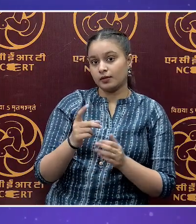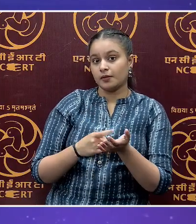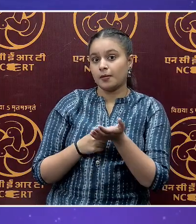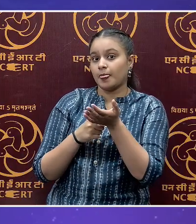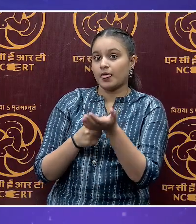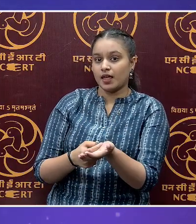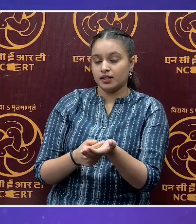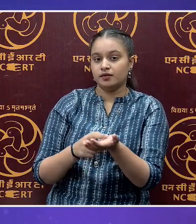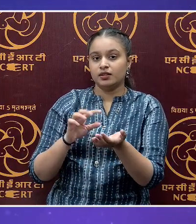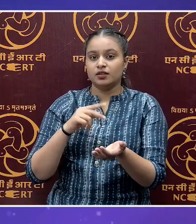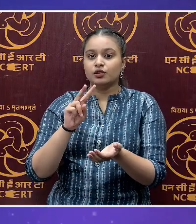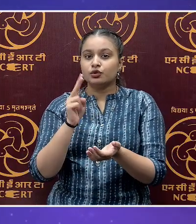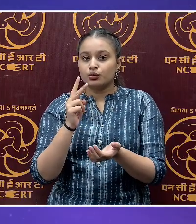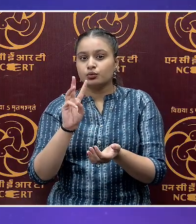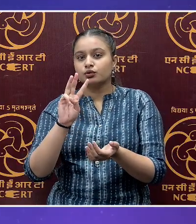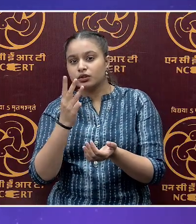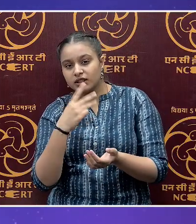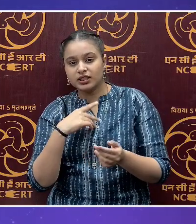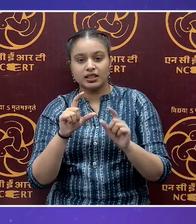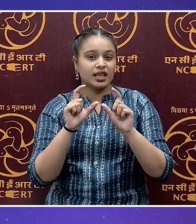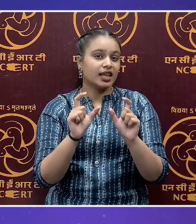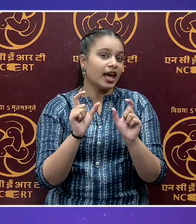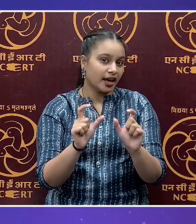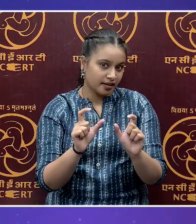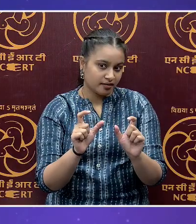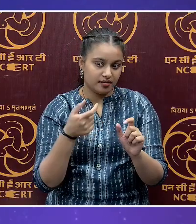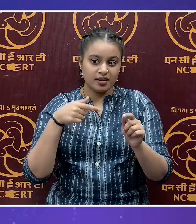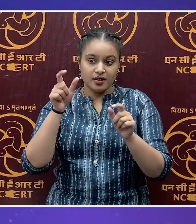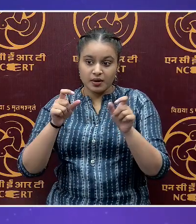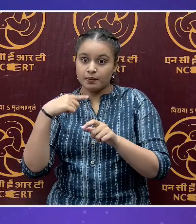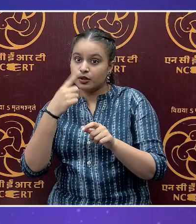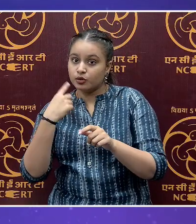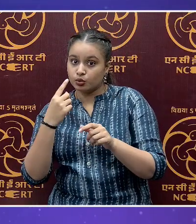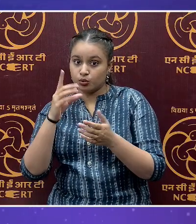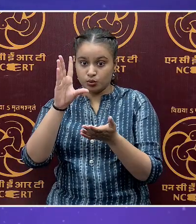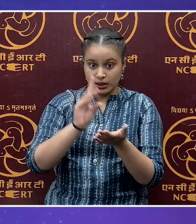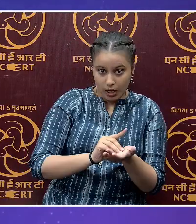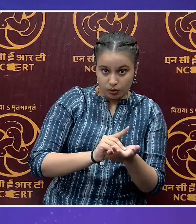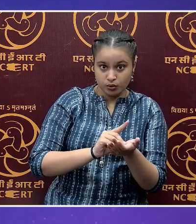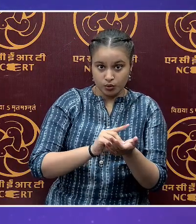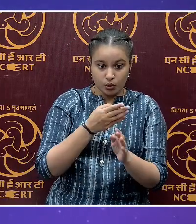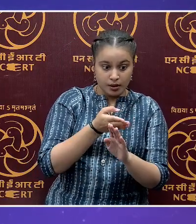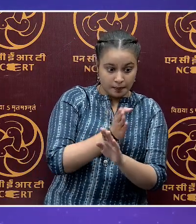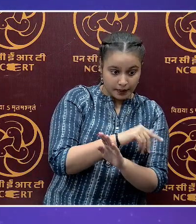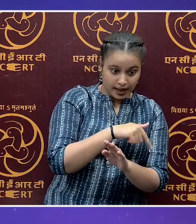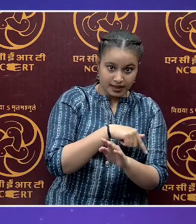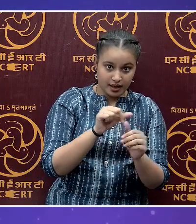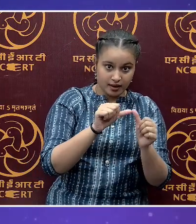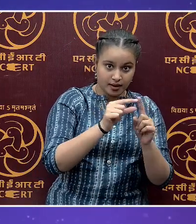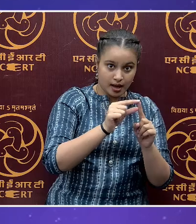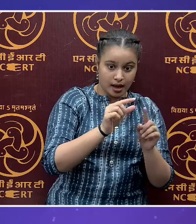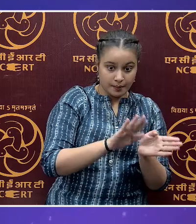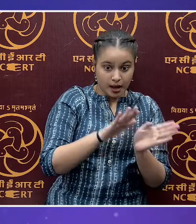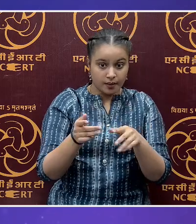help us 2 to 3 taken care by the user when they are downloading from the previous to the new one. How to, and